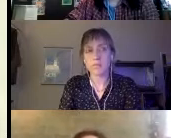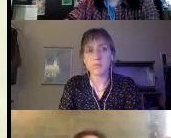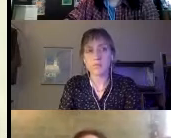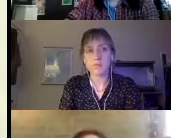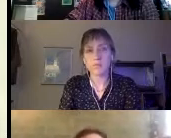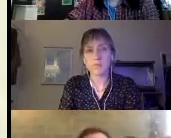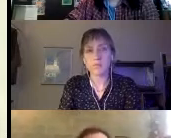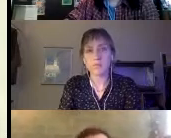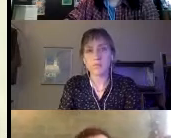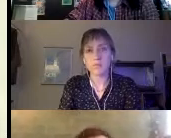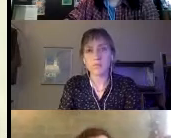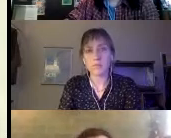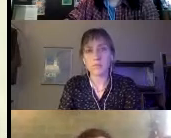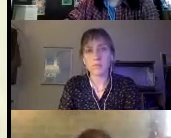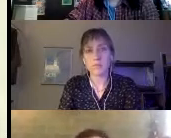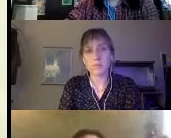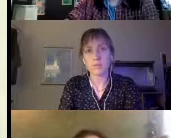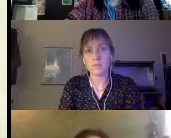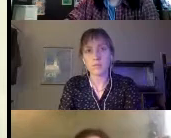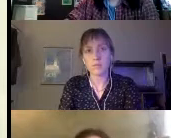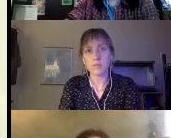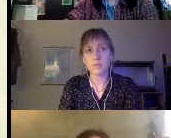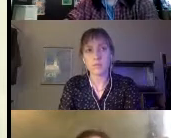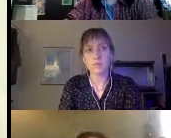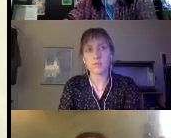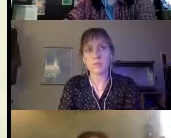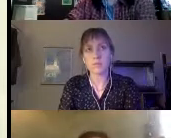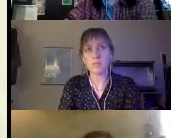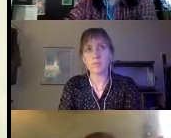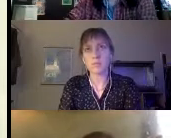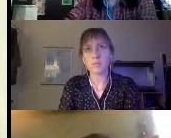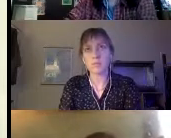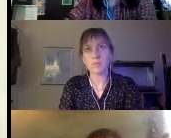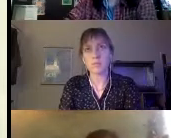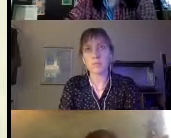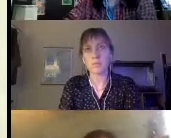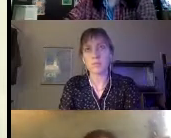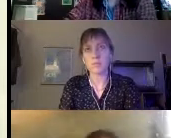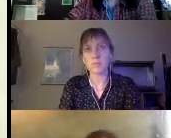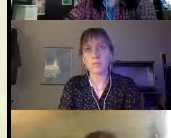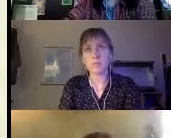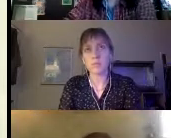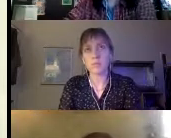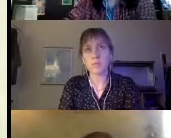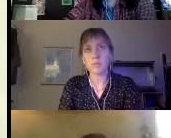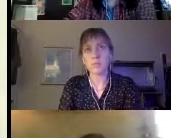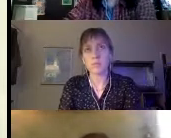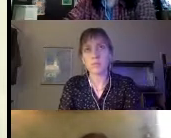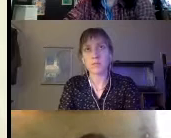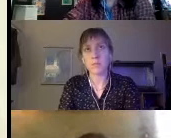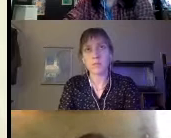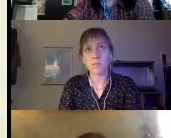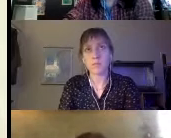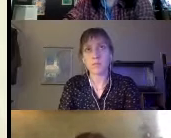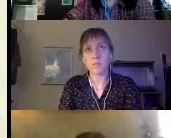to get into some alternatives, so you haven't missed anything yet. So you'll get into seeing some of those things. Right now, what we were